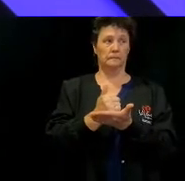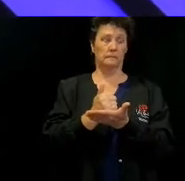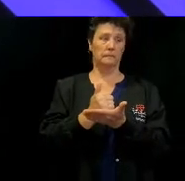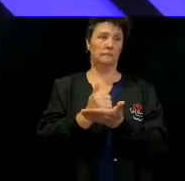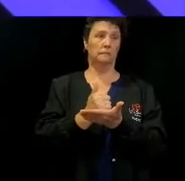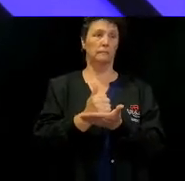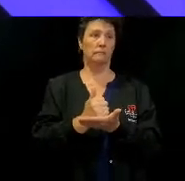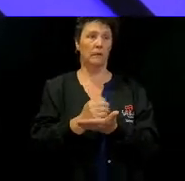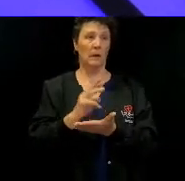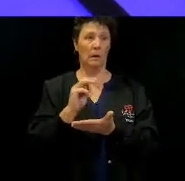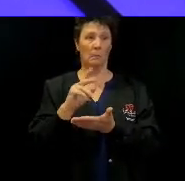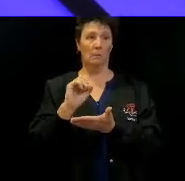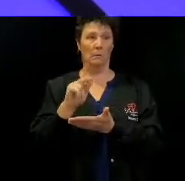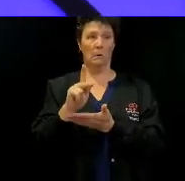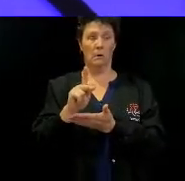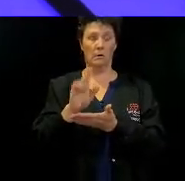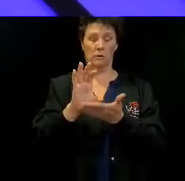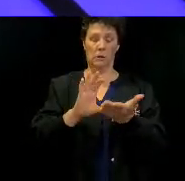Mark chapter